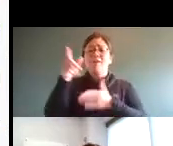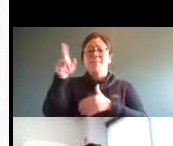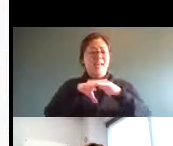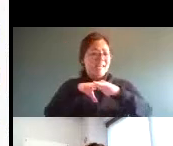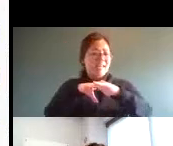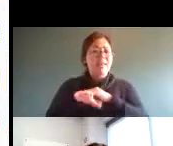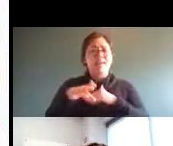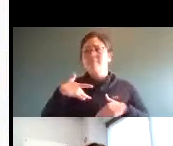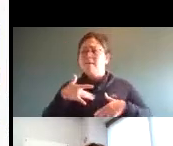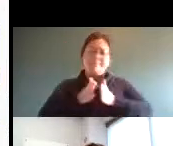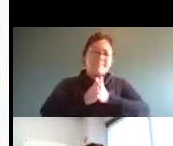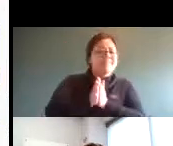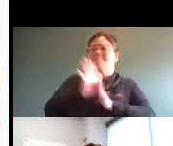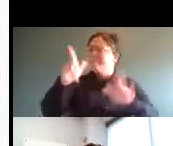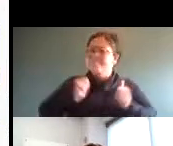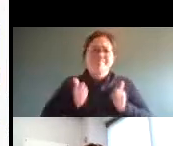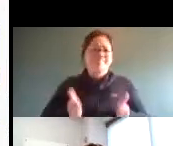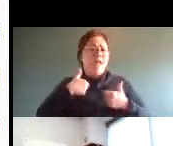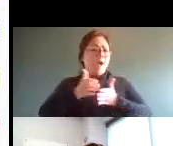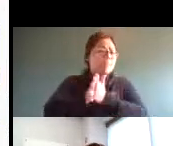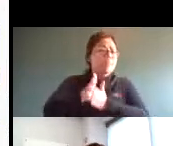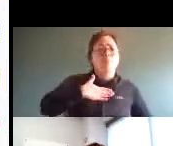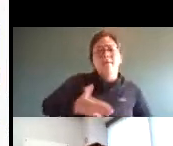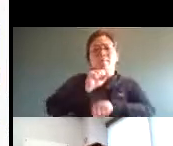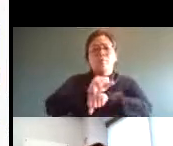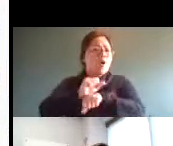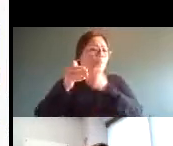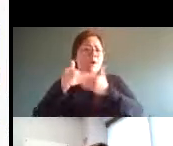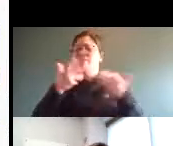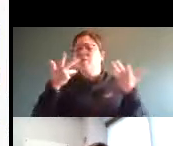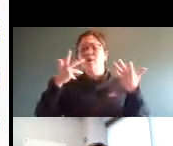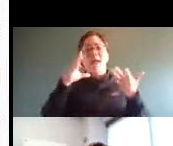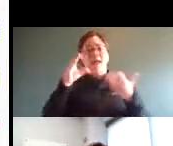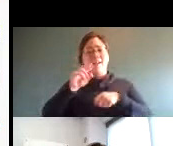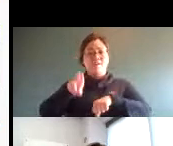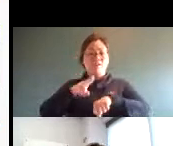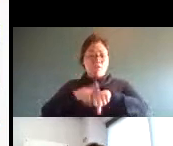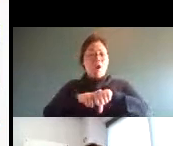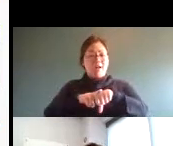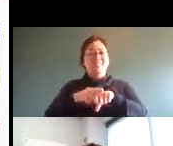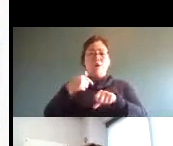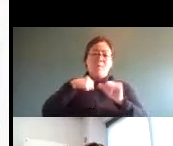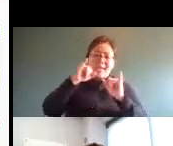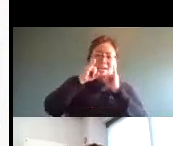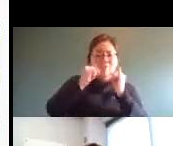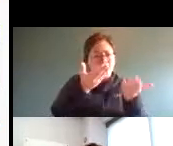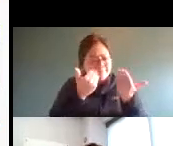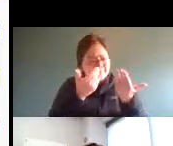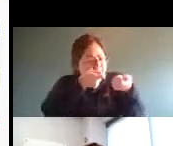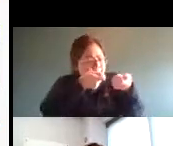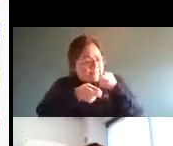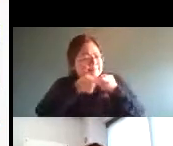kind of eager, like, I'll take any job, anything you have. And of course, we do a better interview with them to really assess what